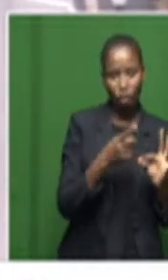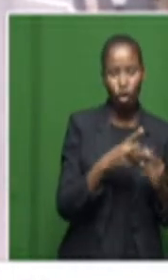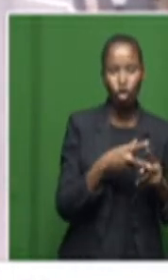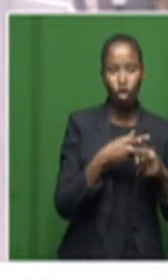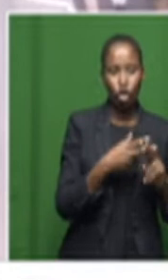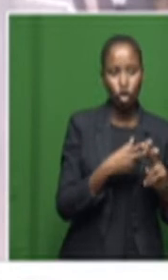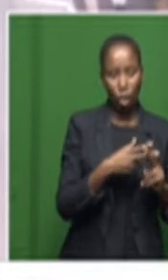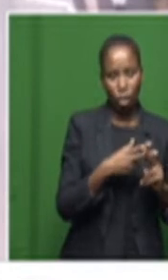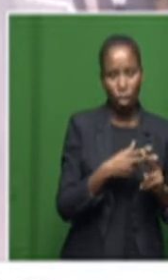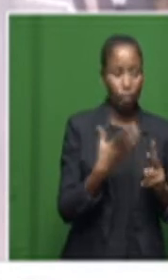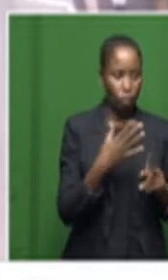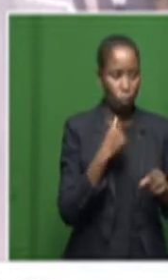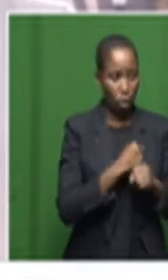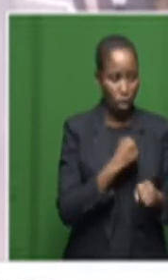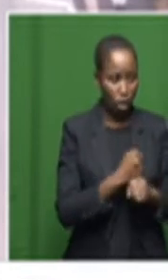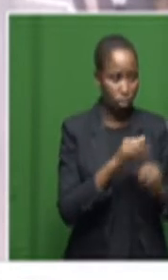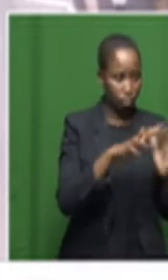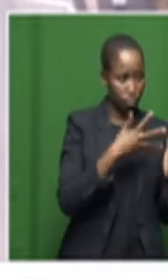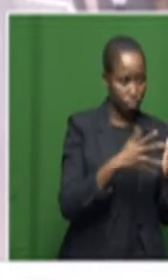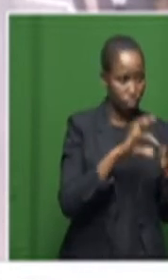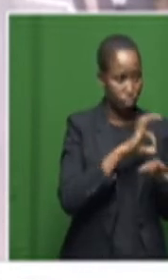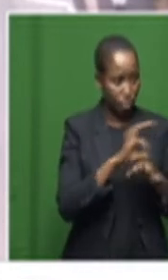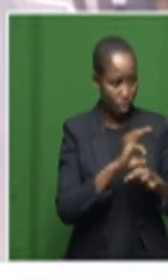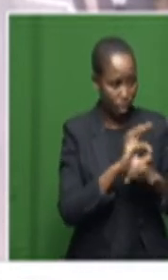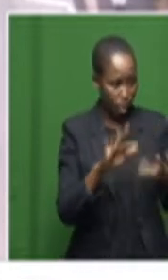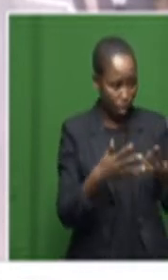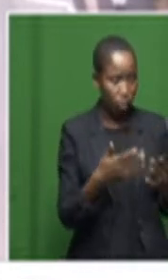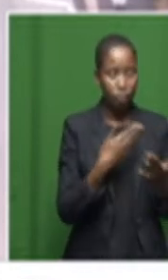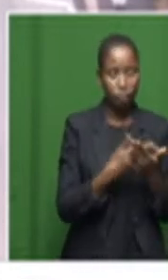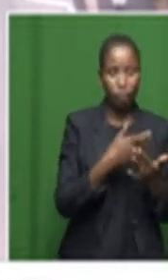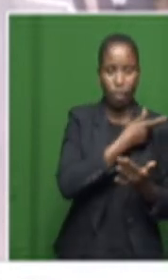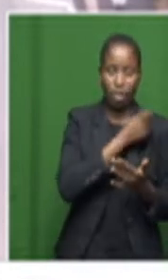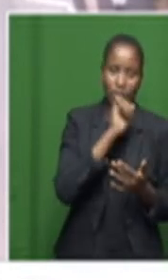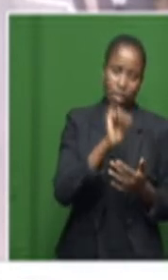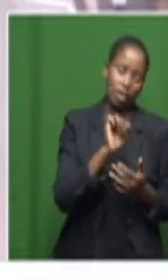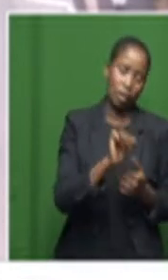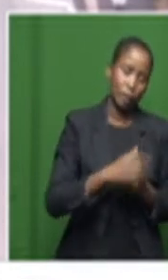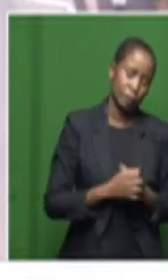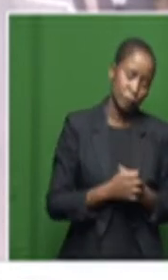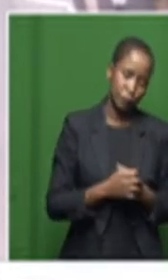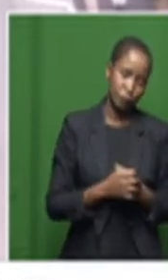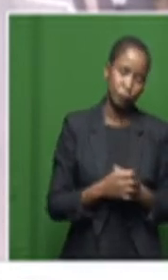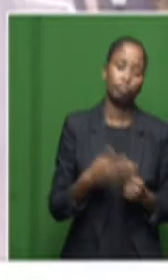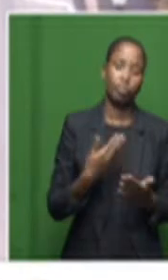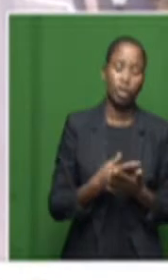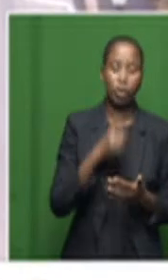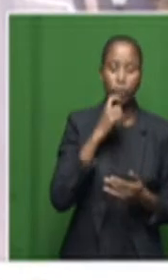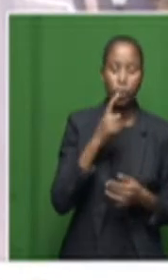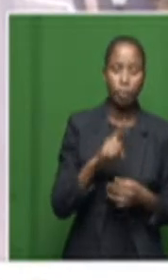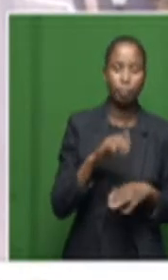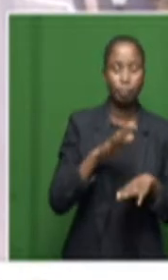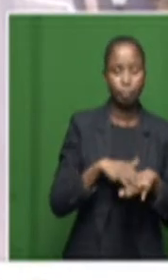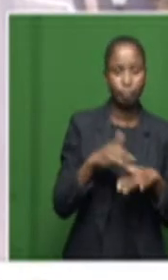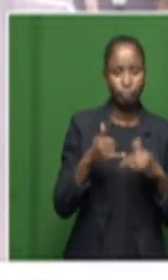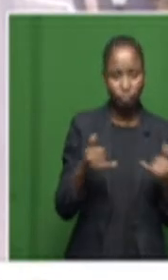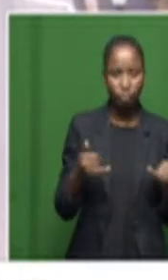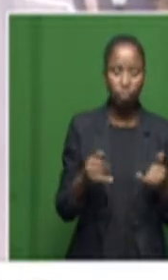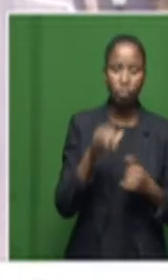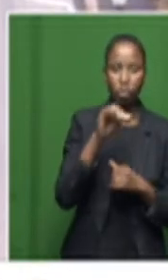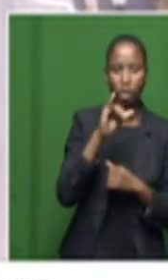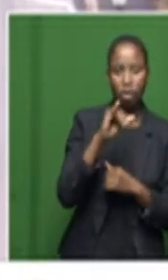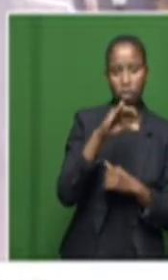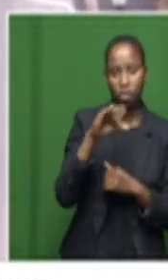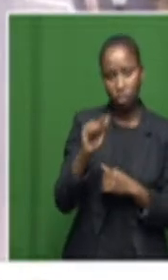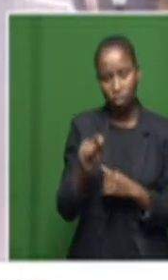trade, particularly as vaccination is captured using electronic ICT